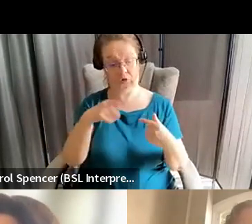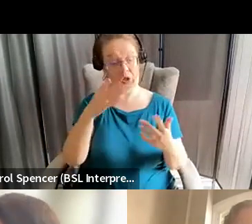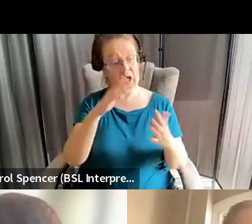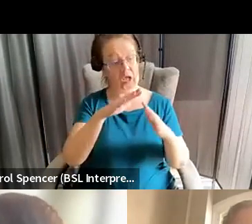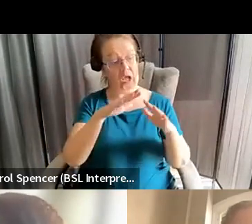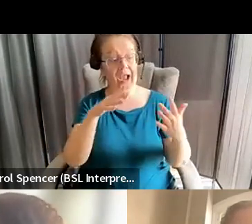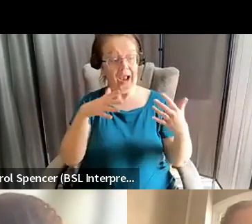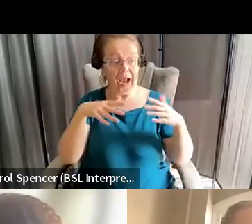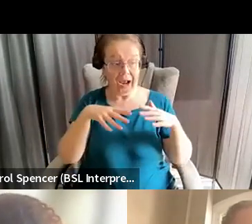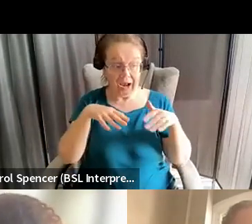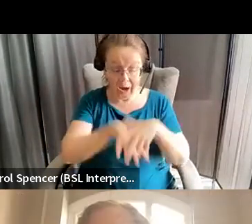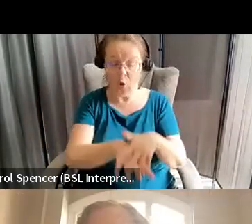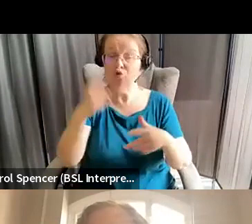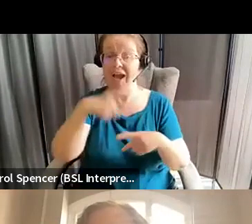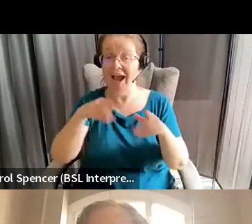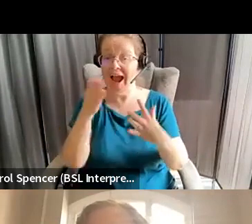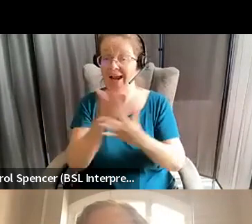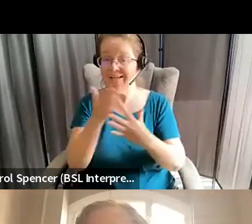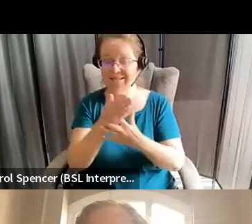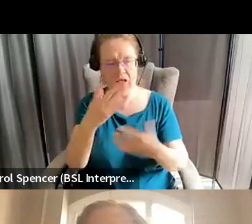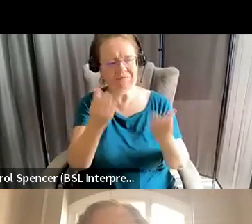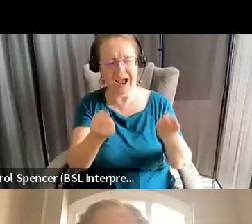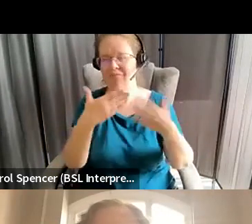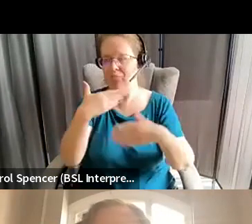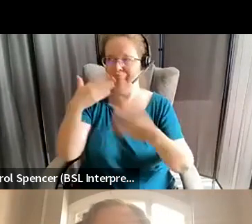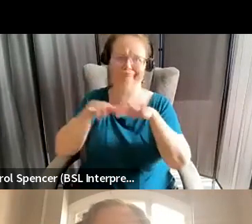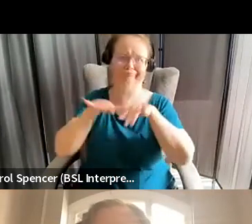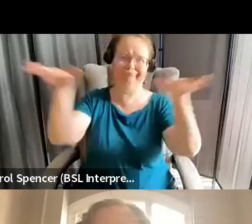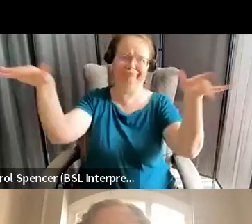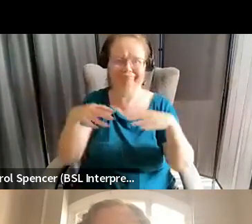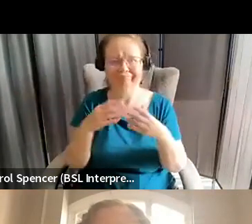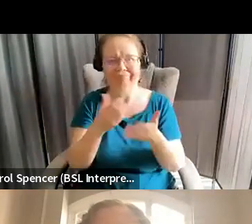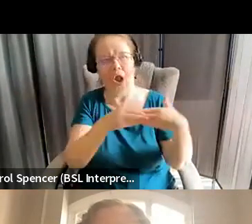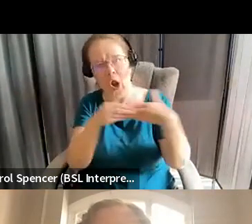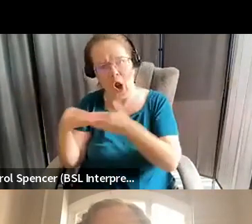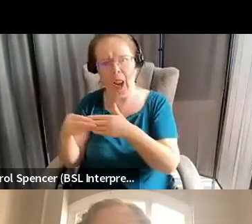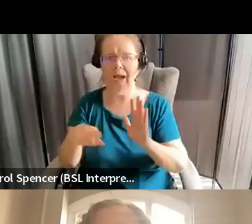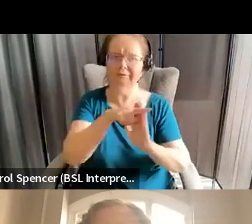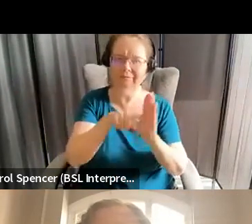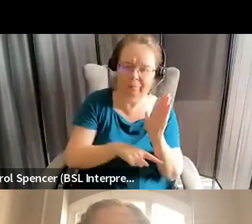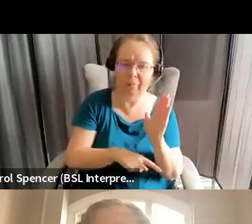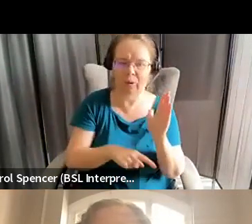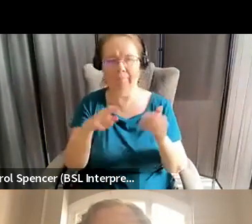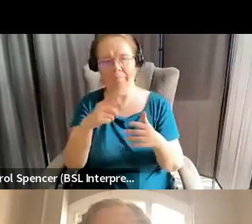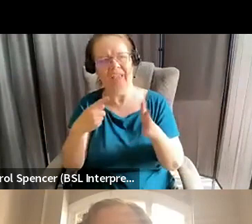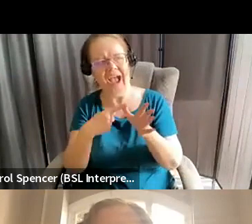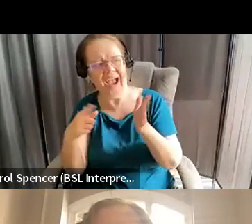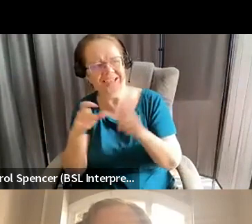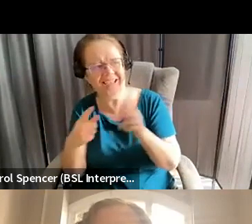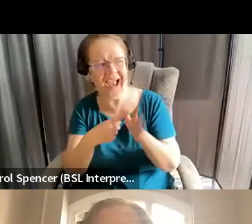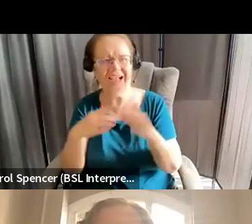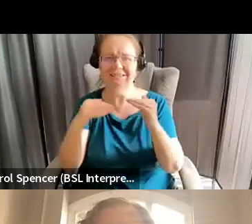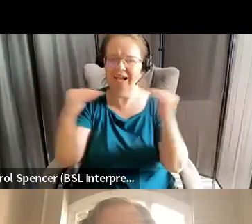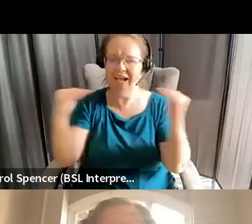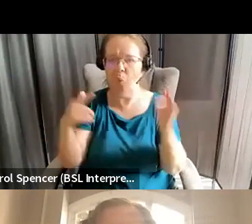accessibility in mind, there are now a variety of guidelines and policies like WCAG, ADA, the Equality